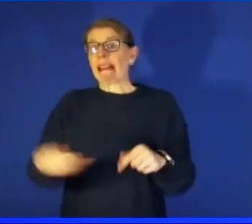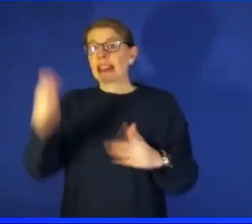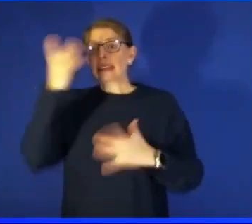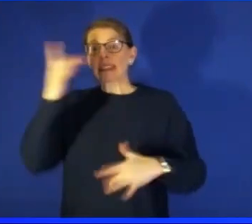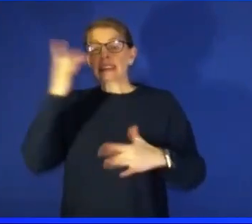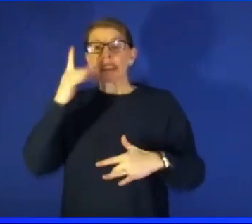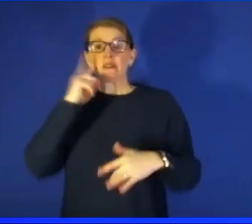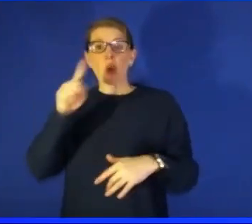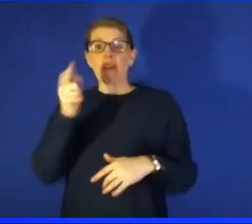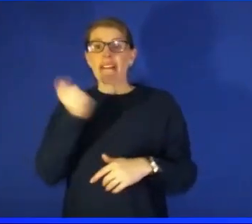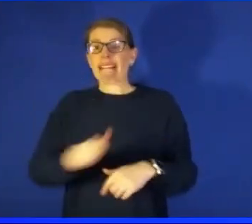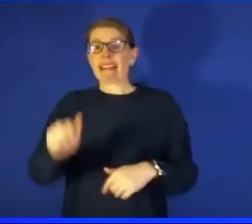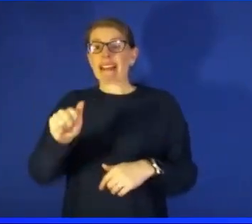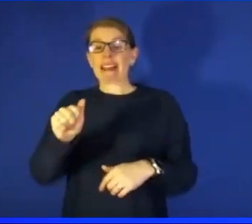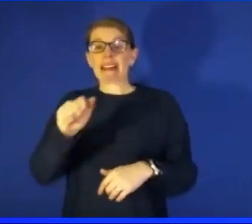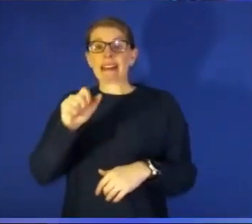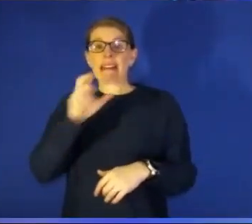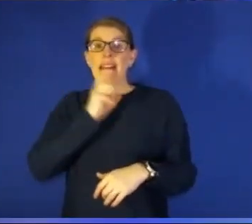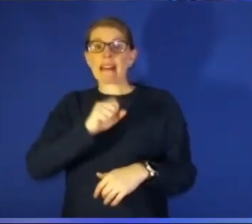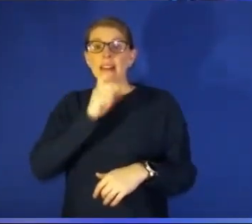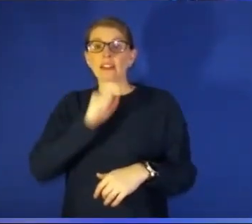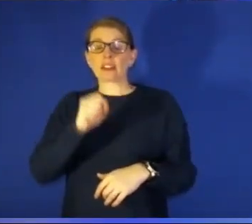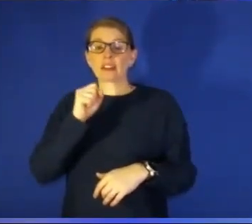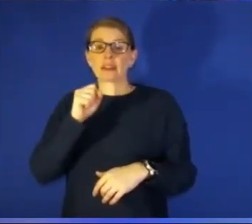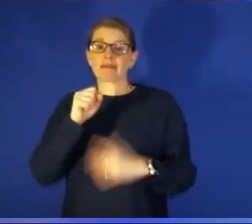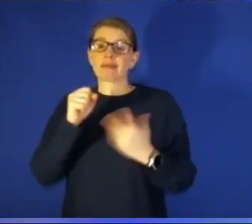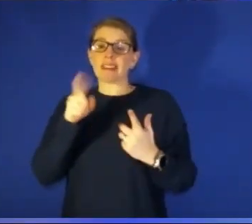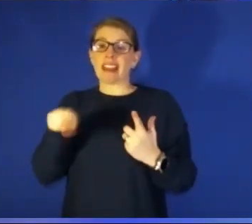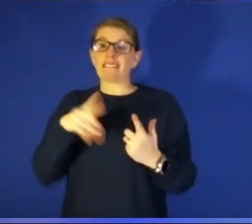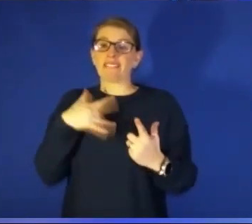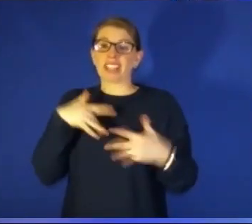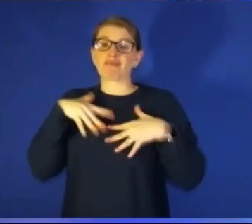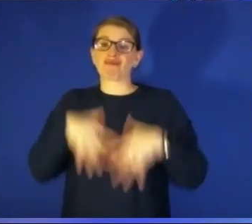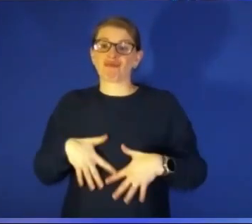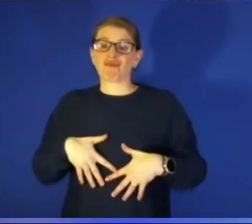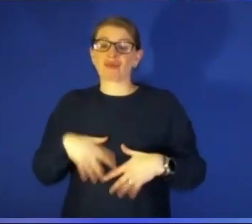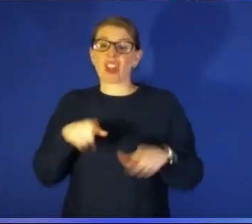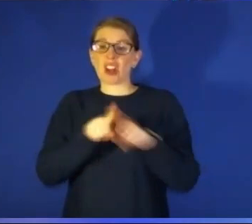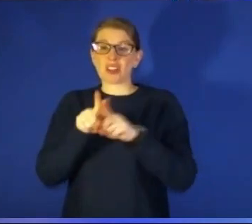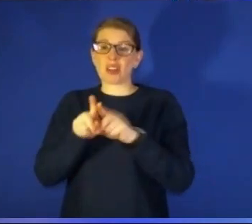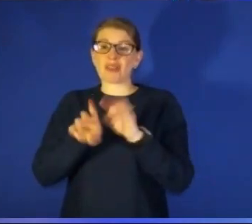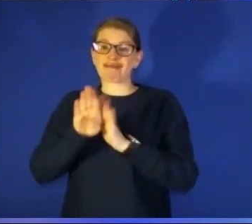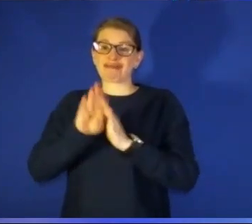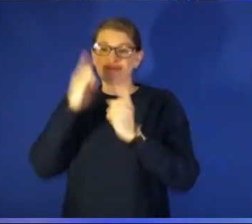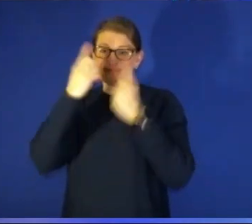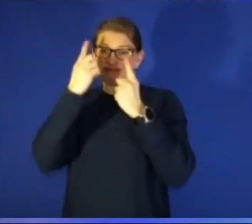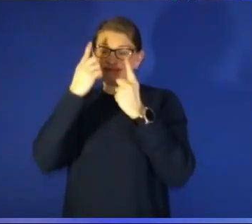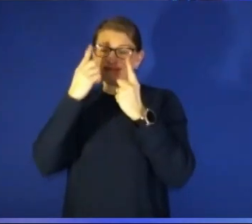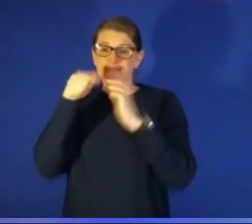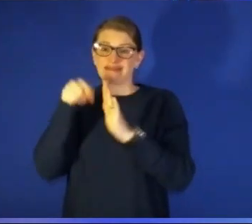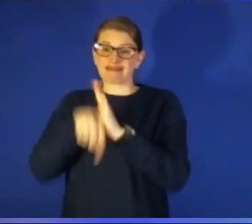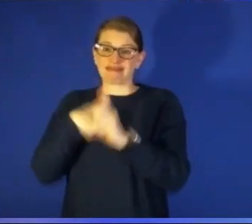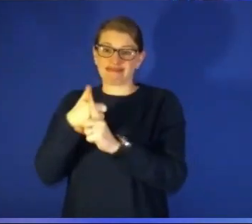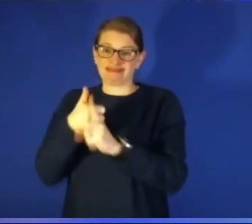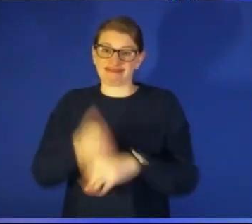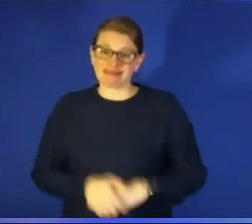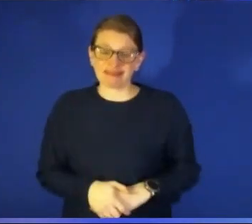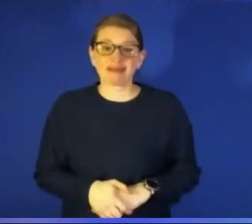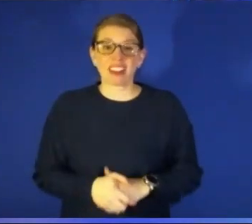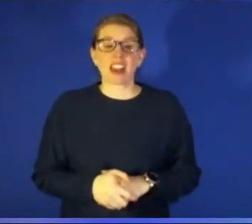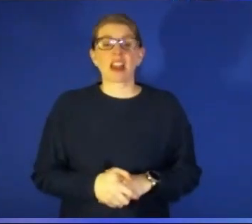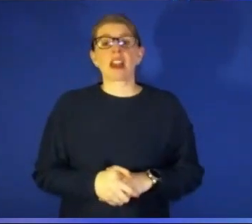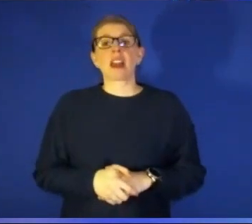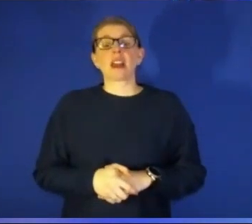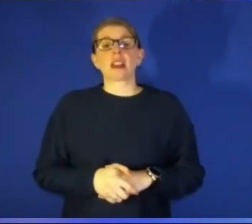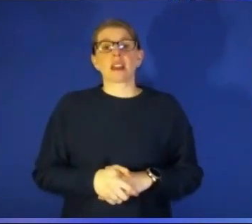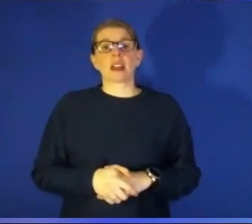the suicidal ideation and depression. Dr. Robbins, we always have a crystal ball question here. So, with thoughts on